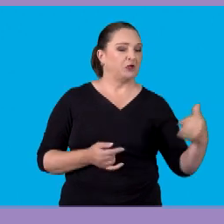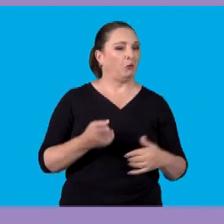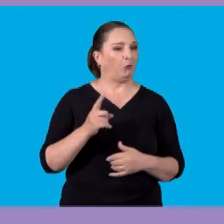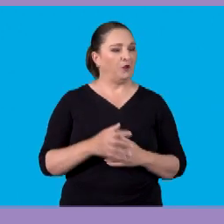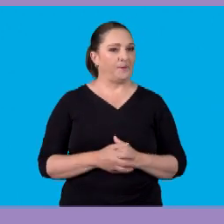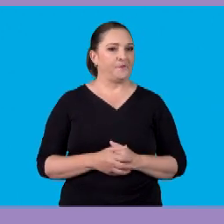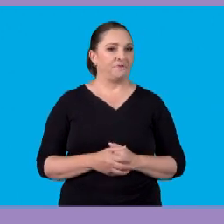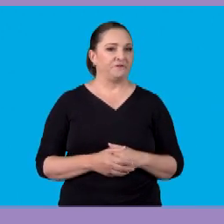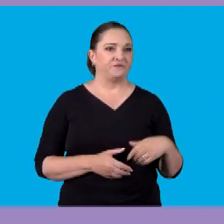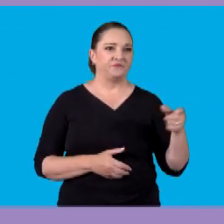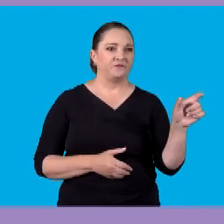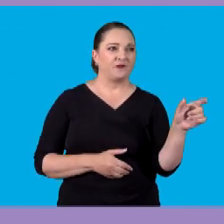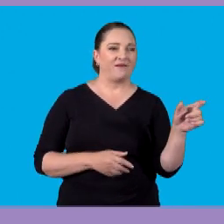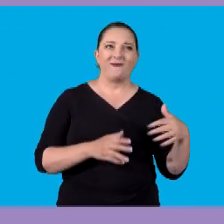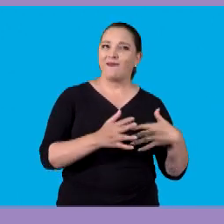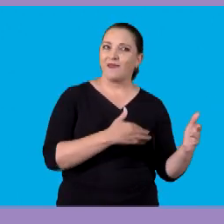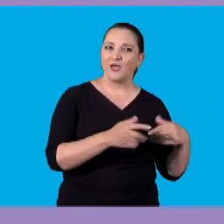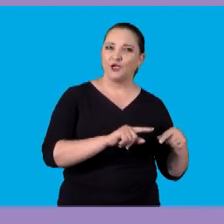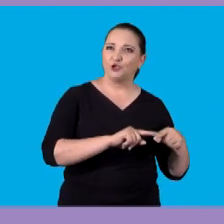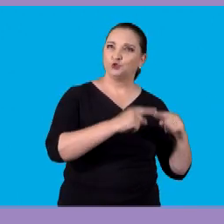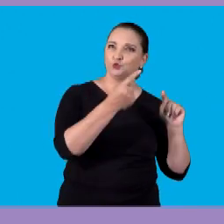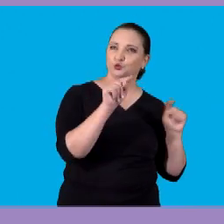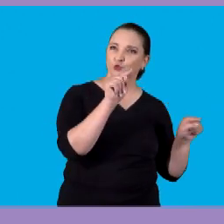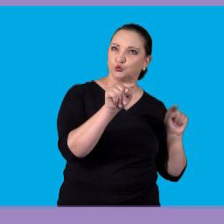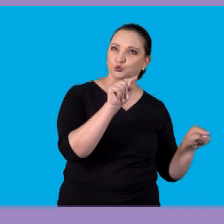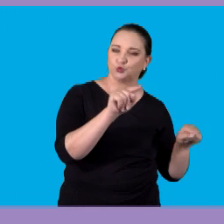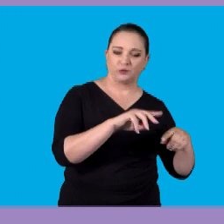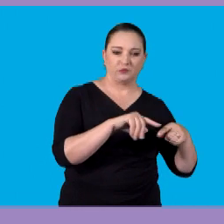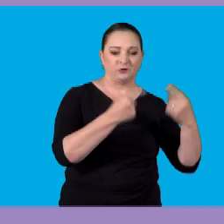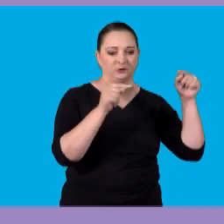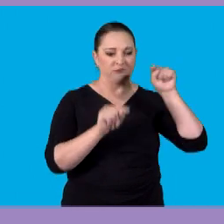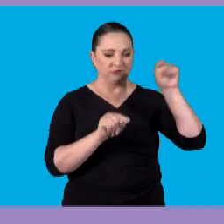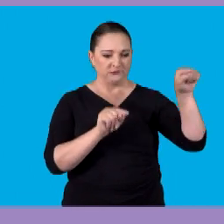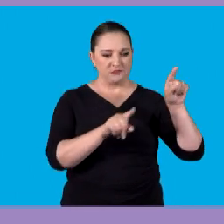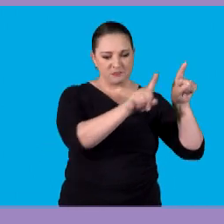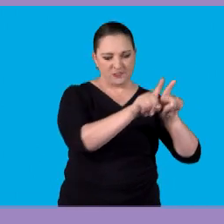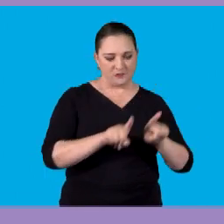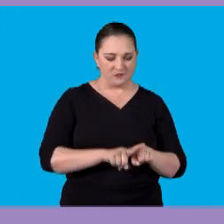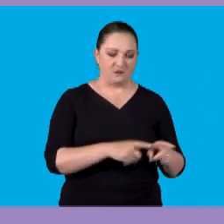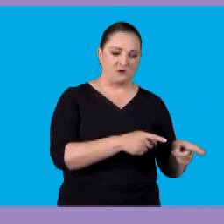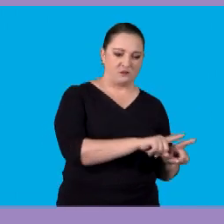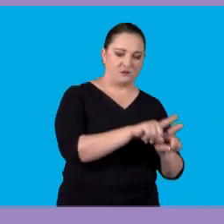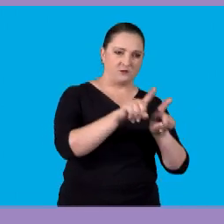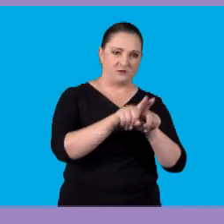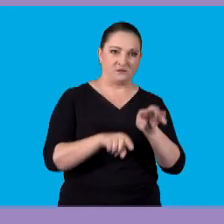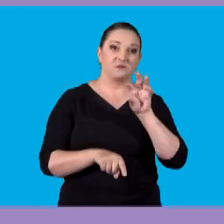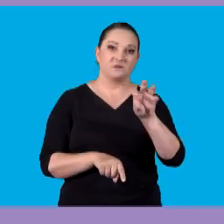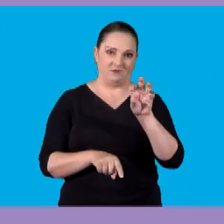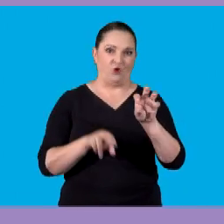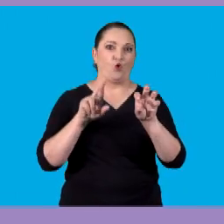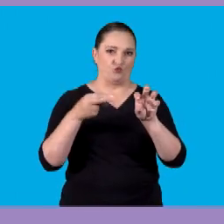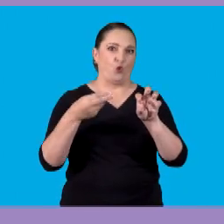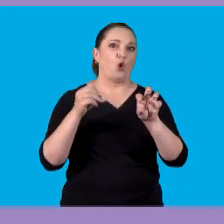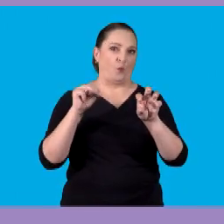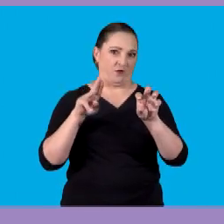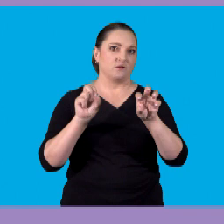identify with our quadrilaterals. Any two opposite sides are equal. So any two opposite sides are equal.